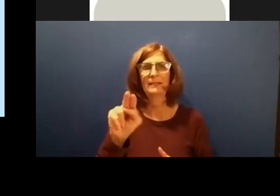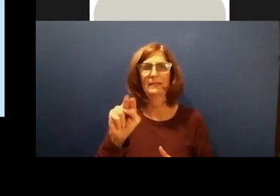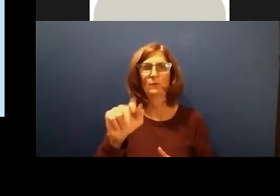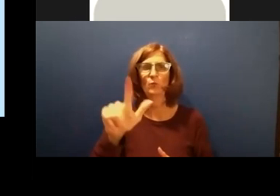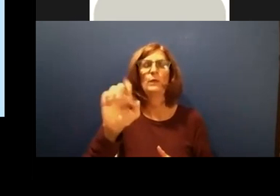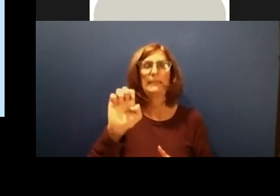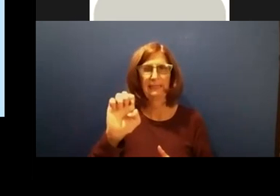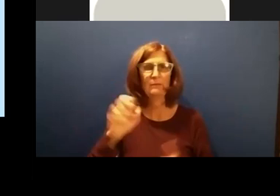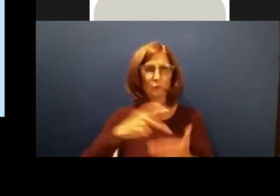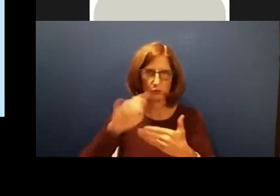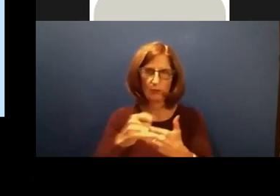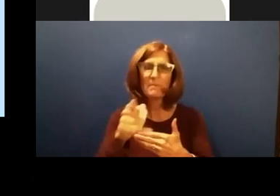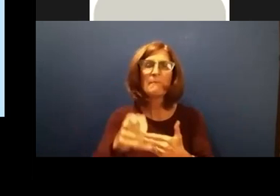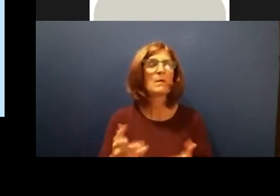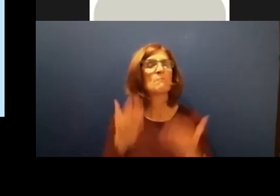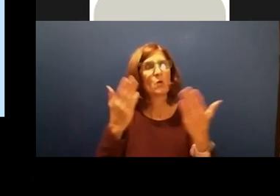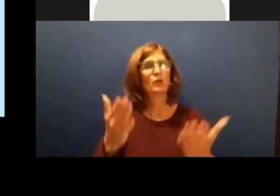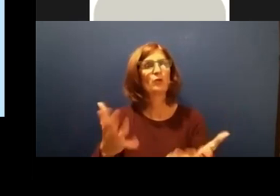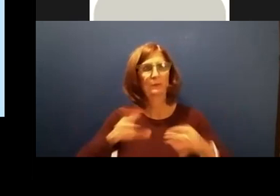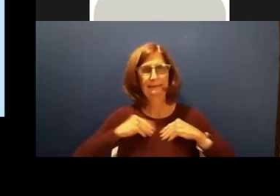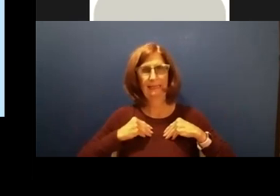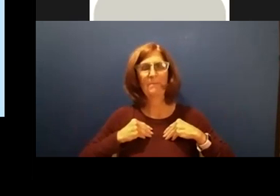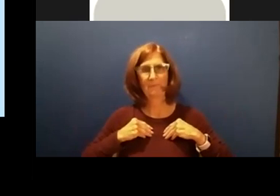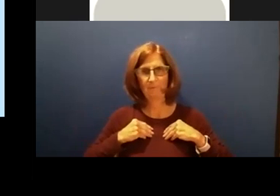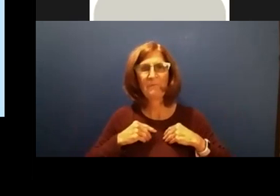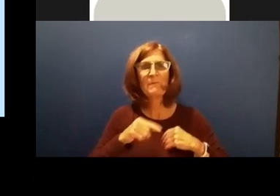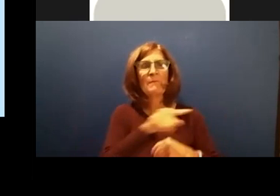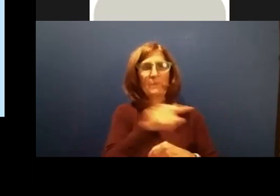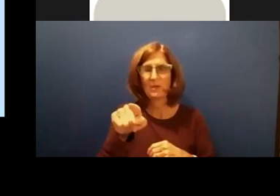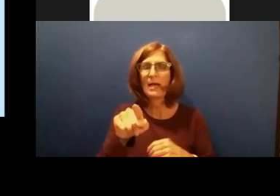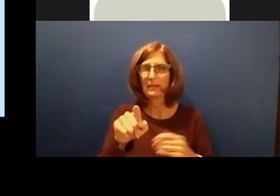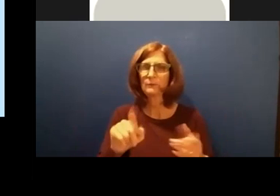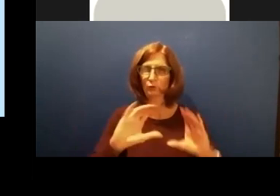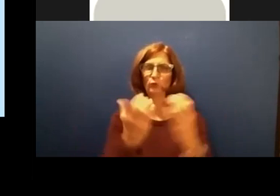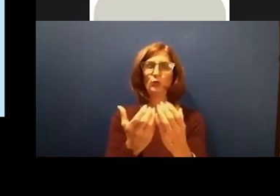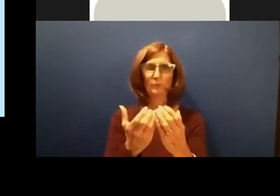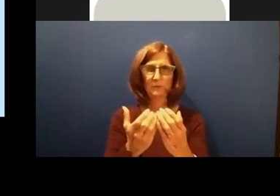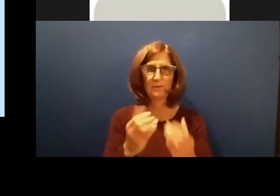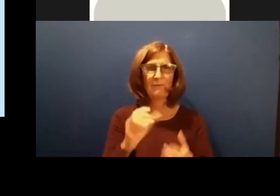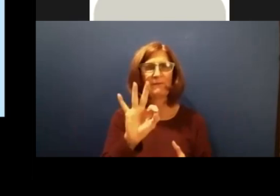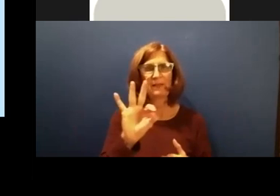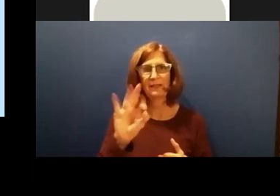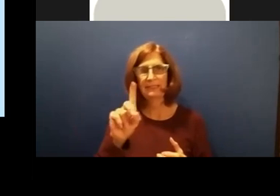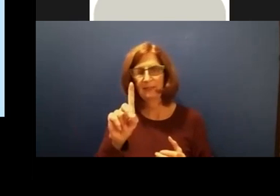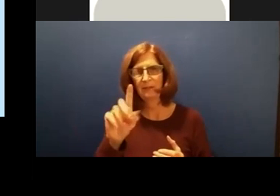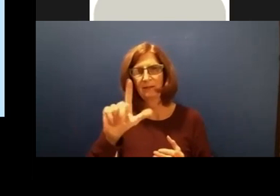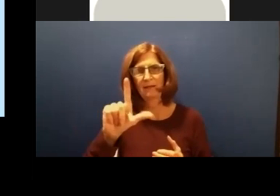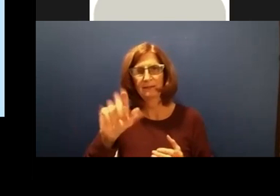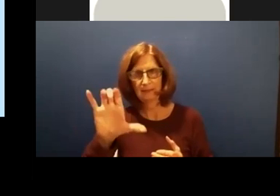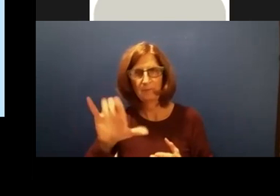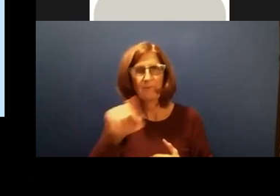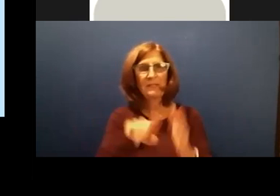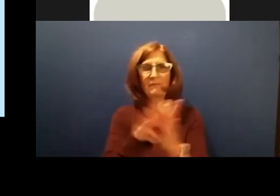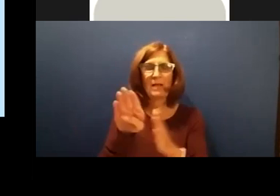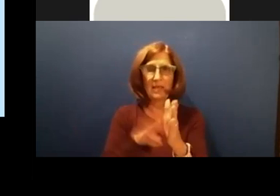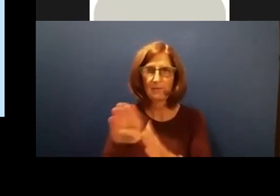the proposal package by 5th and Dinwiddie Development LLC for the redevelopment of 34 parcels on